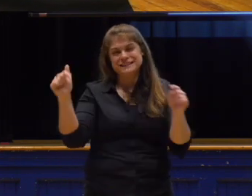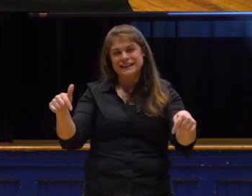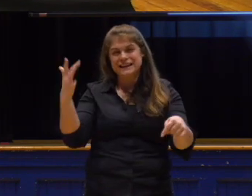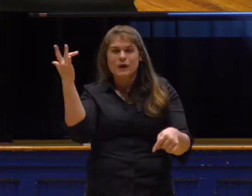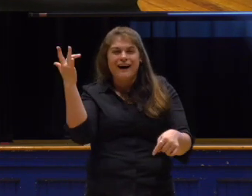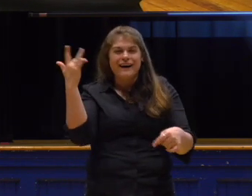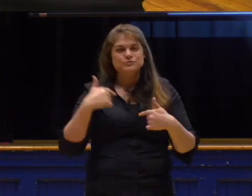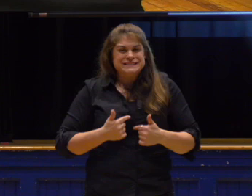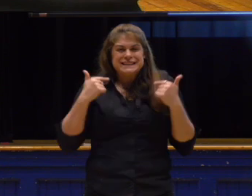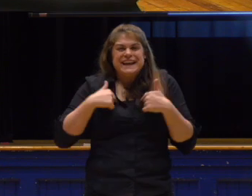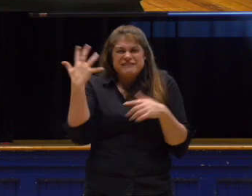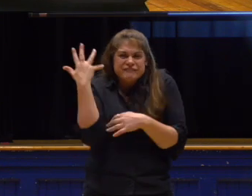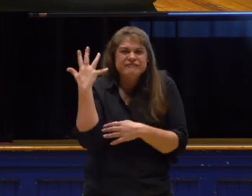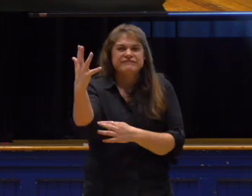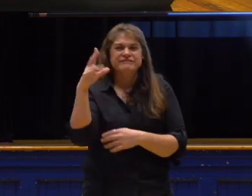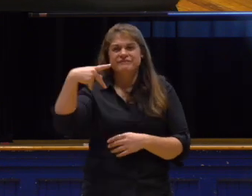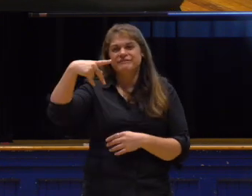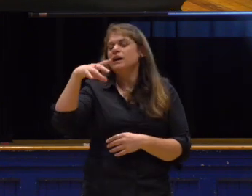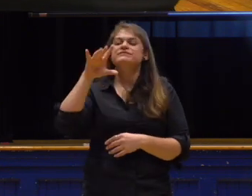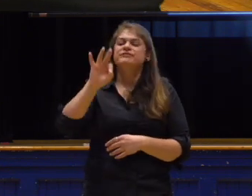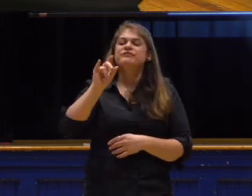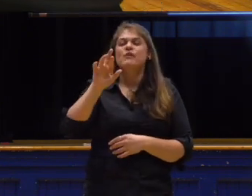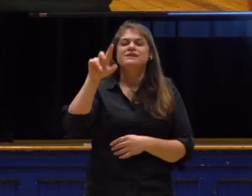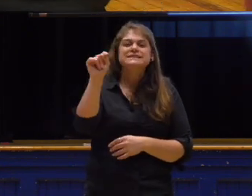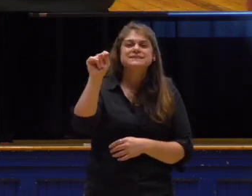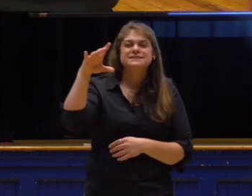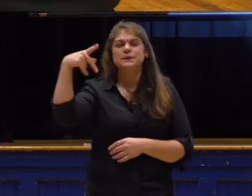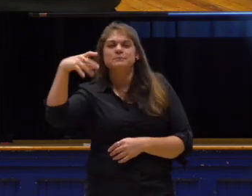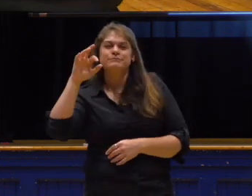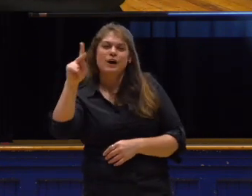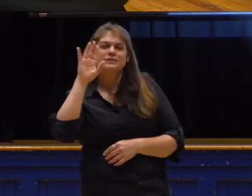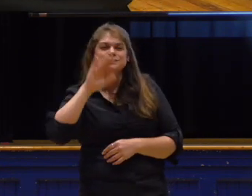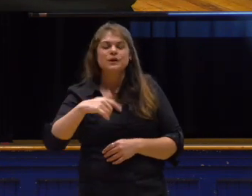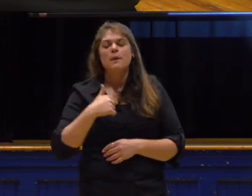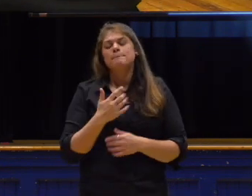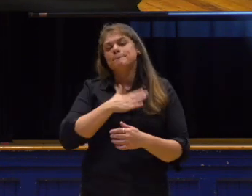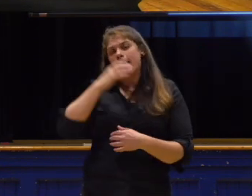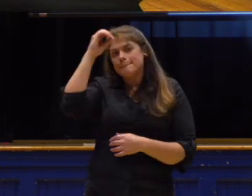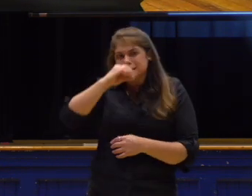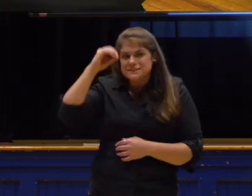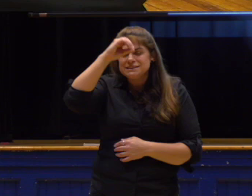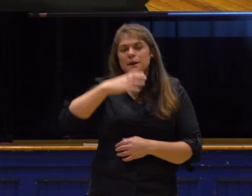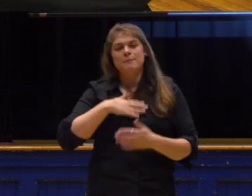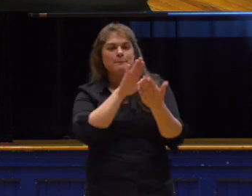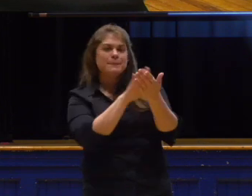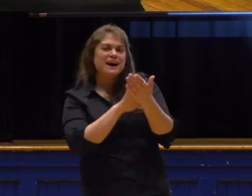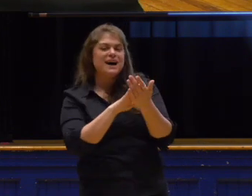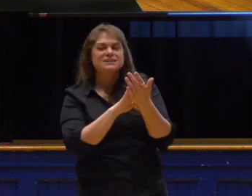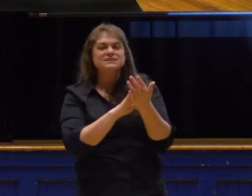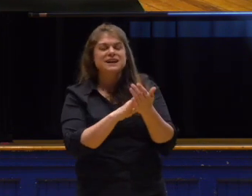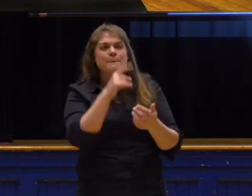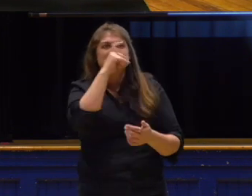live in Forest Park, right? And my opinion and praise and appreciation comes not because